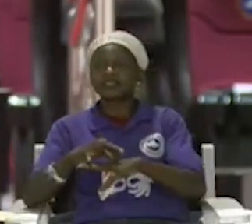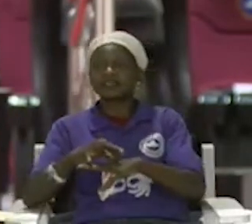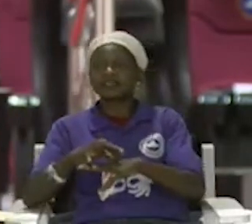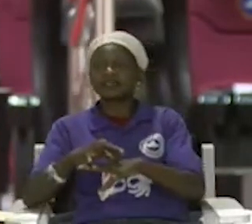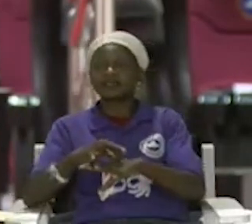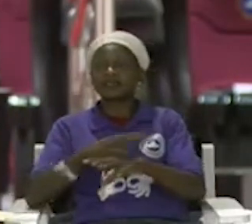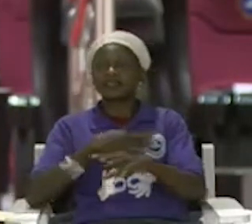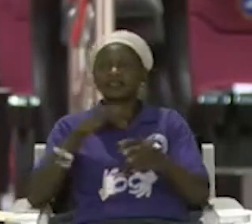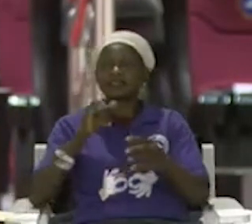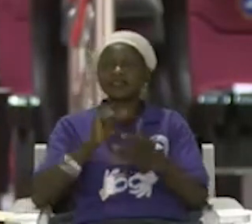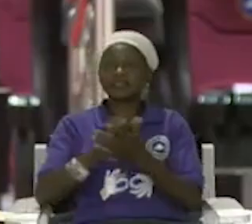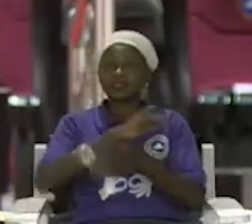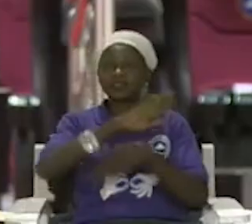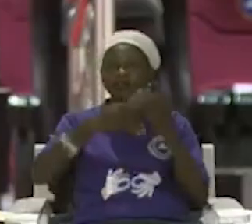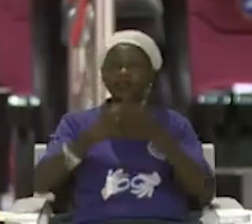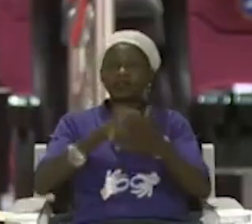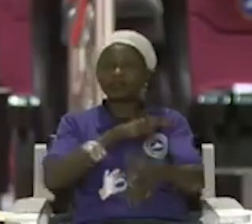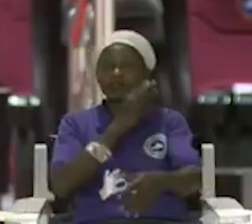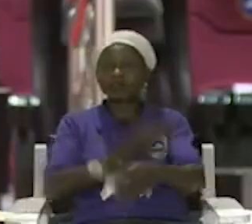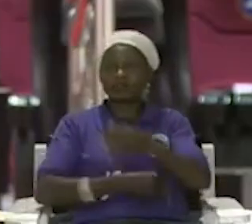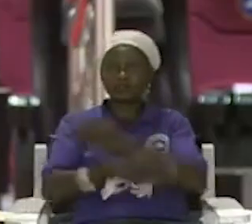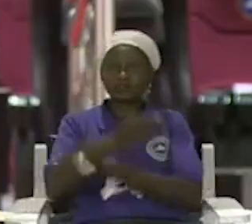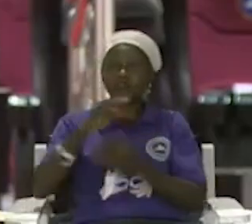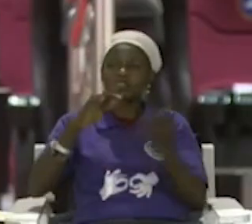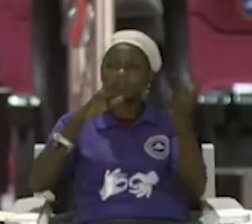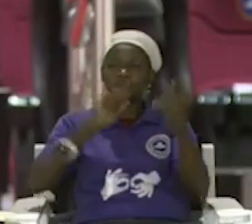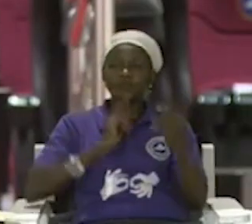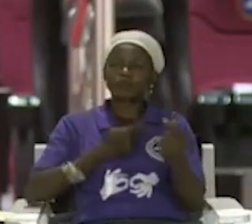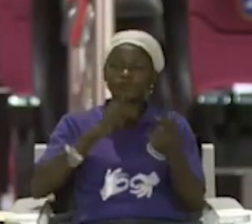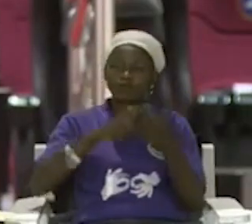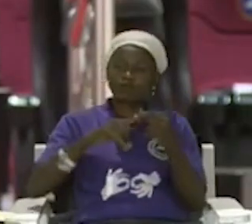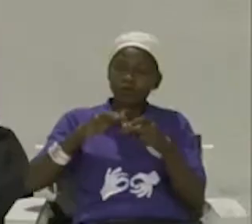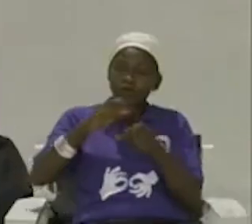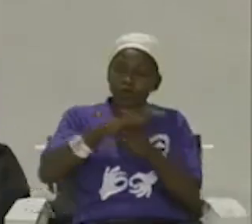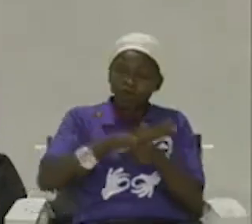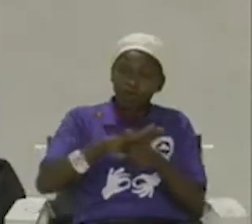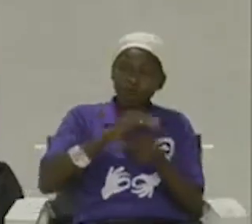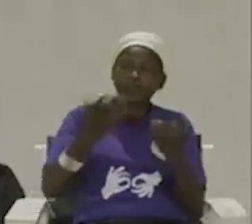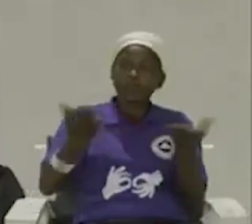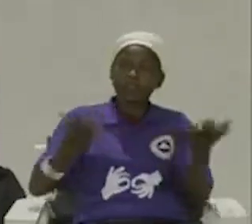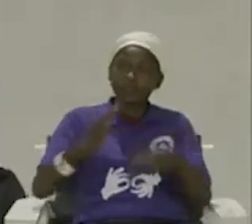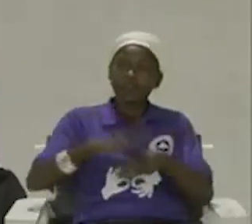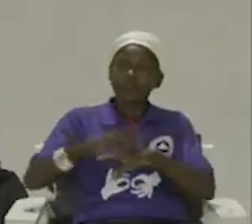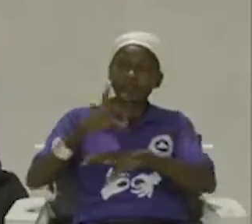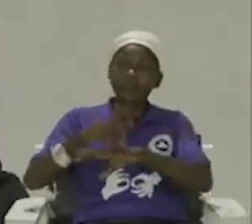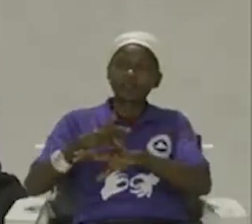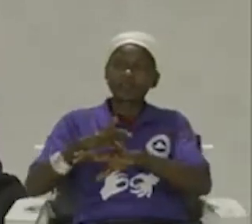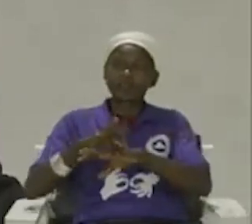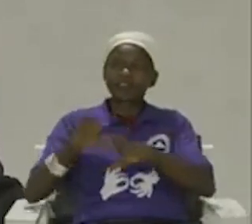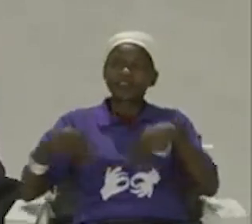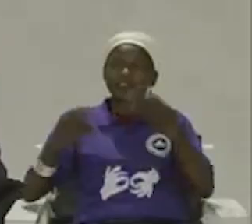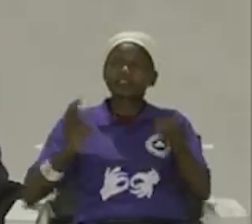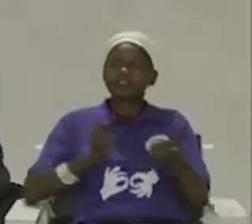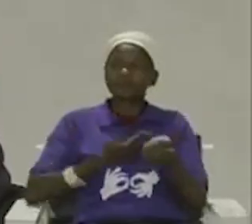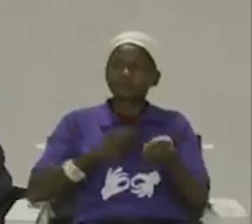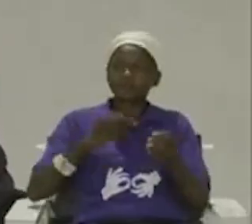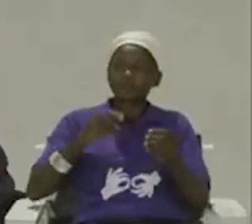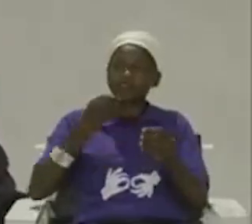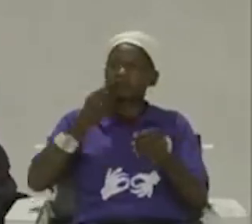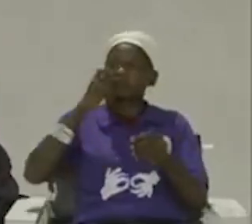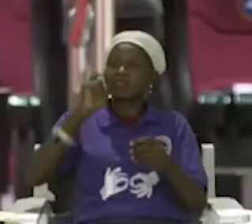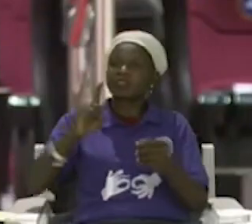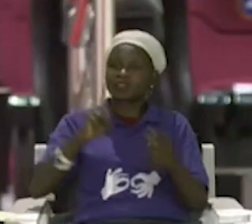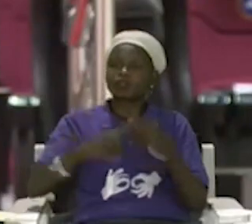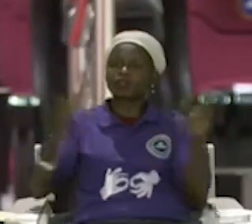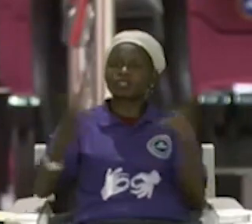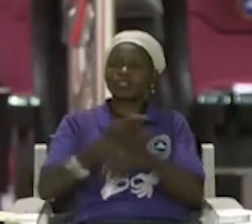that the Almighty God expects us to occupy here on earth. He gave us a mandate to take